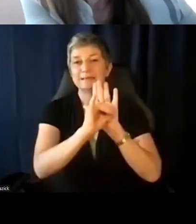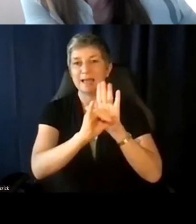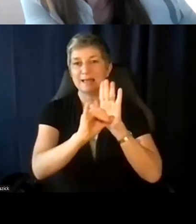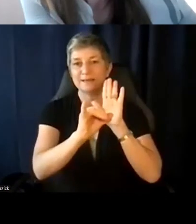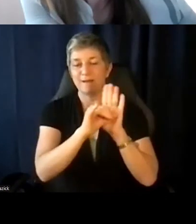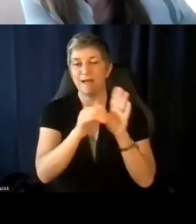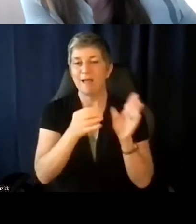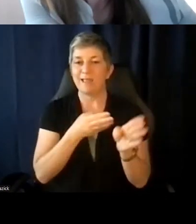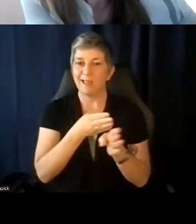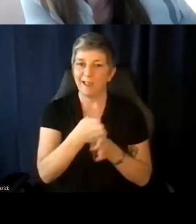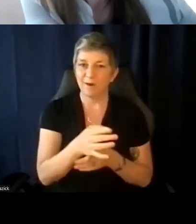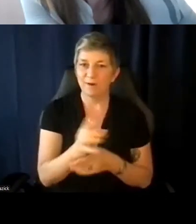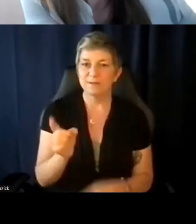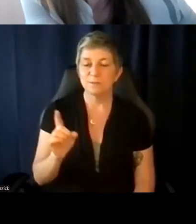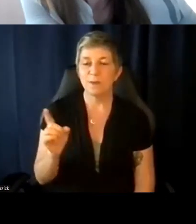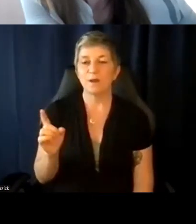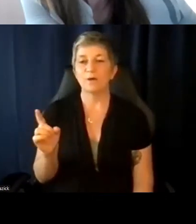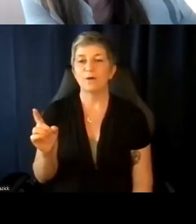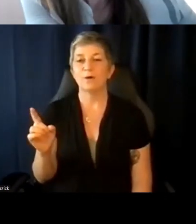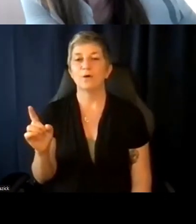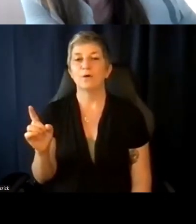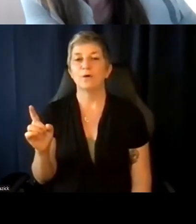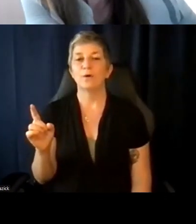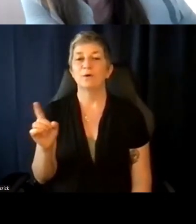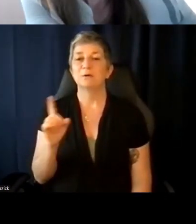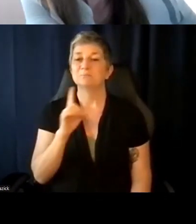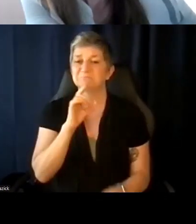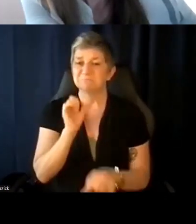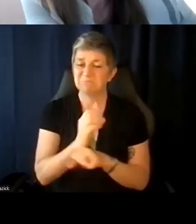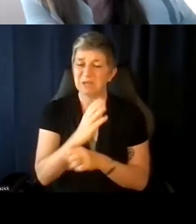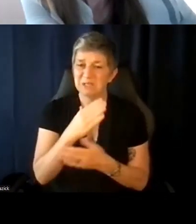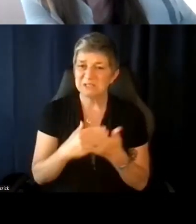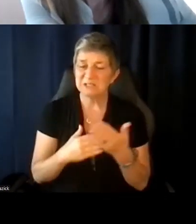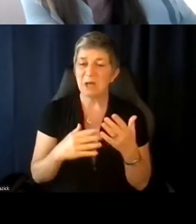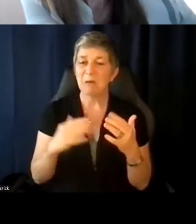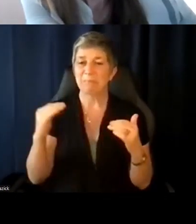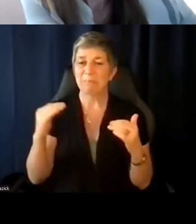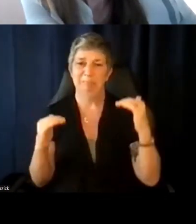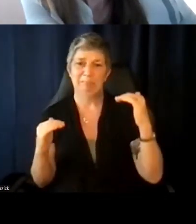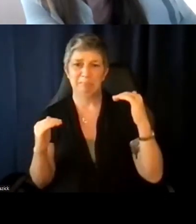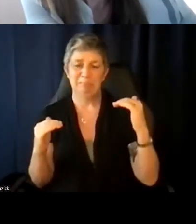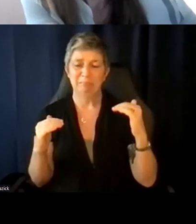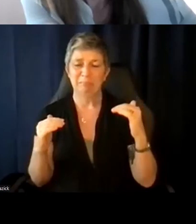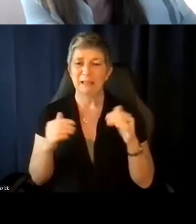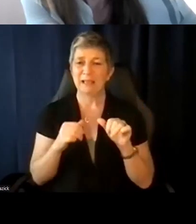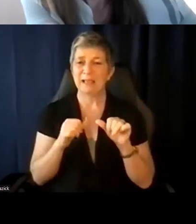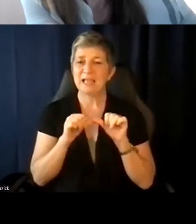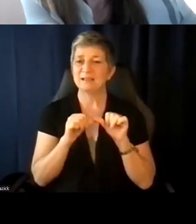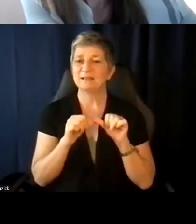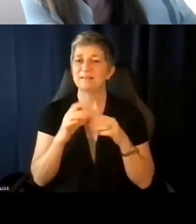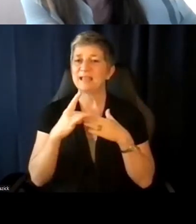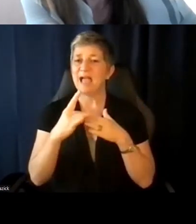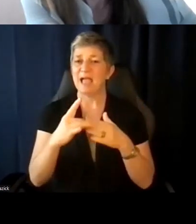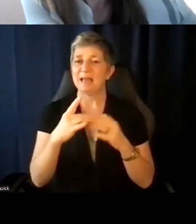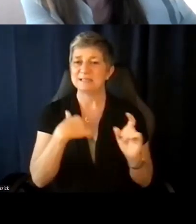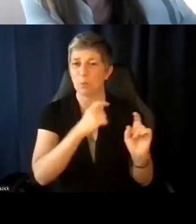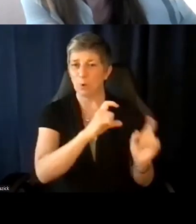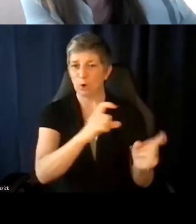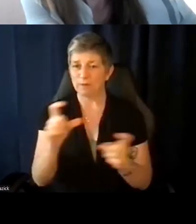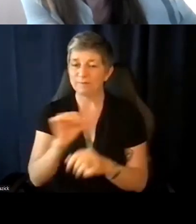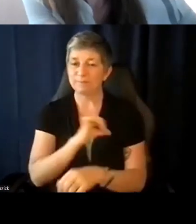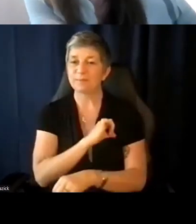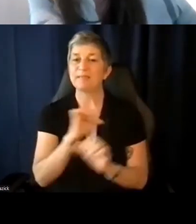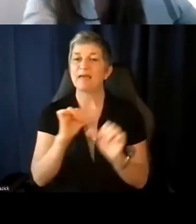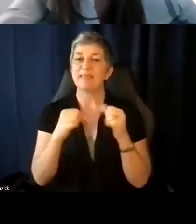areas where there is some sort of like inconsistency in terms of like the guidance that we're giving, that the agency is giving